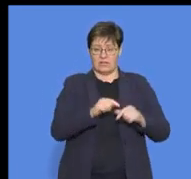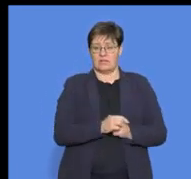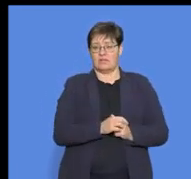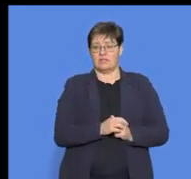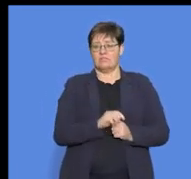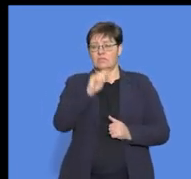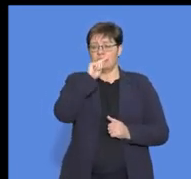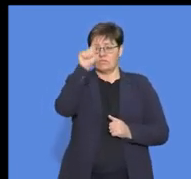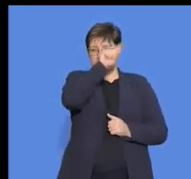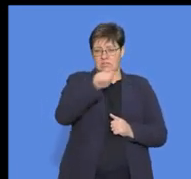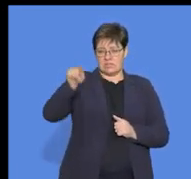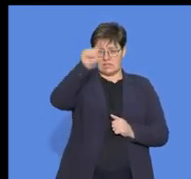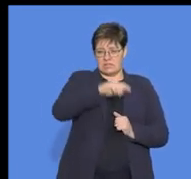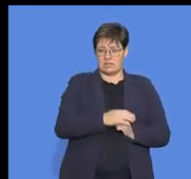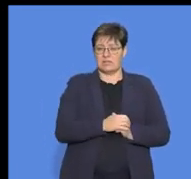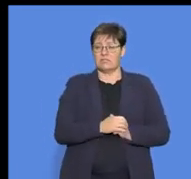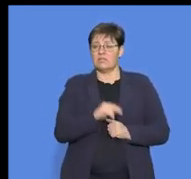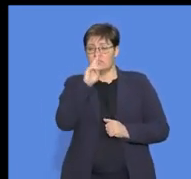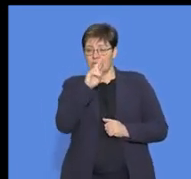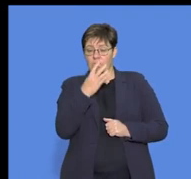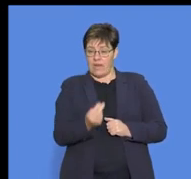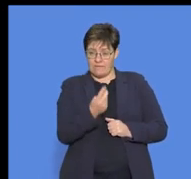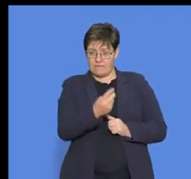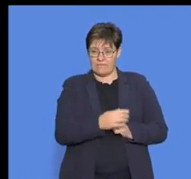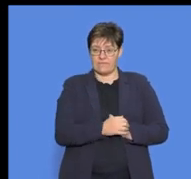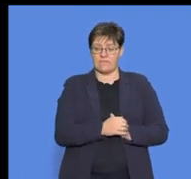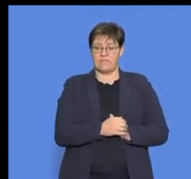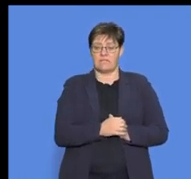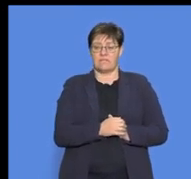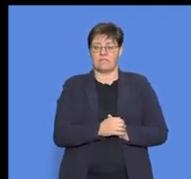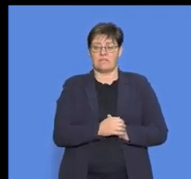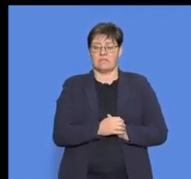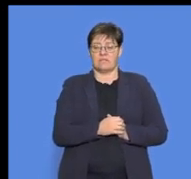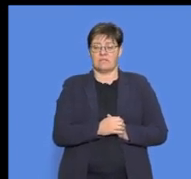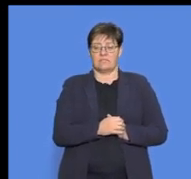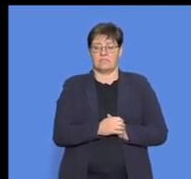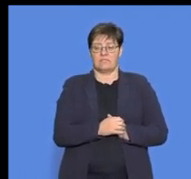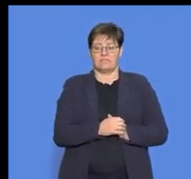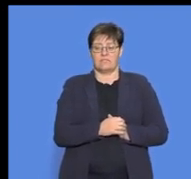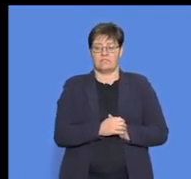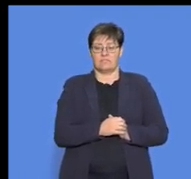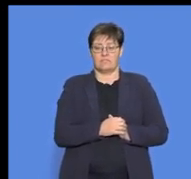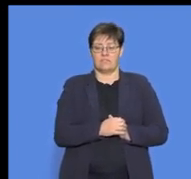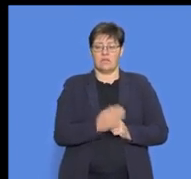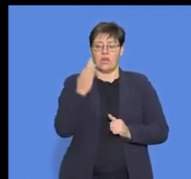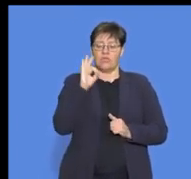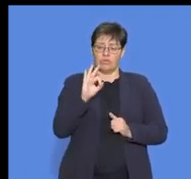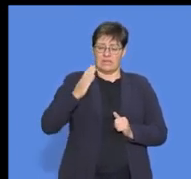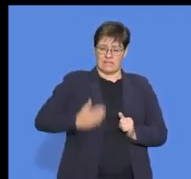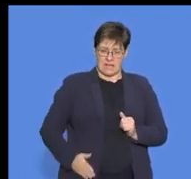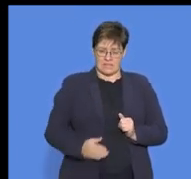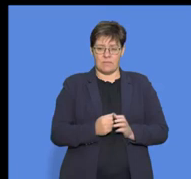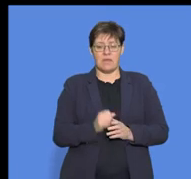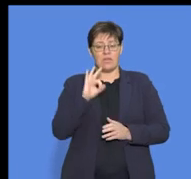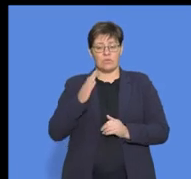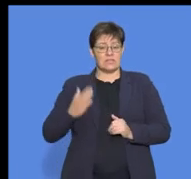be using this triangle here, ABC. And if you look again, we're given three sides in this triangle.